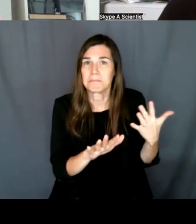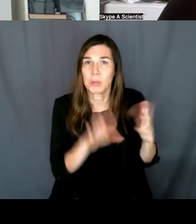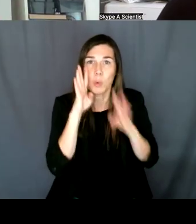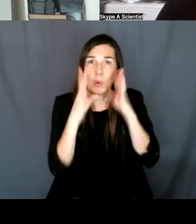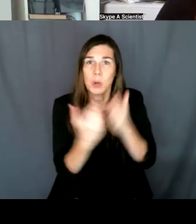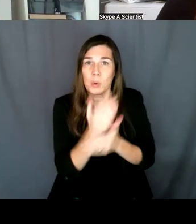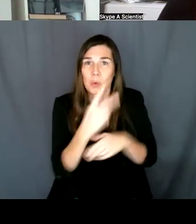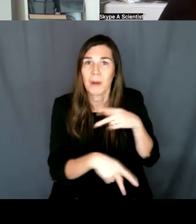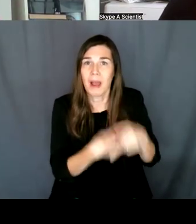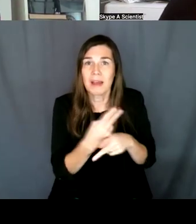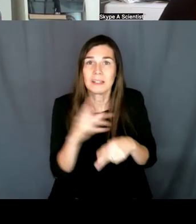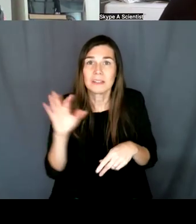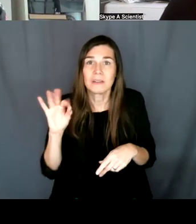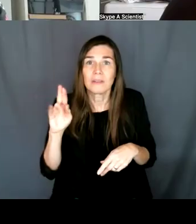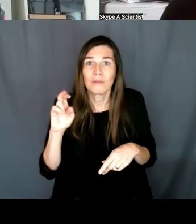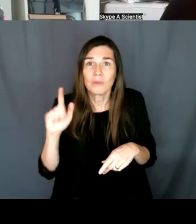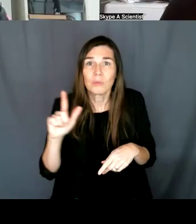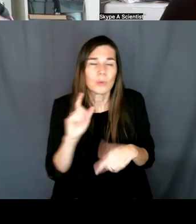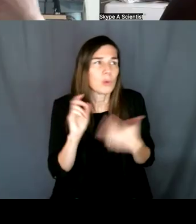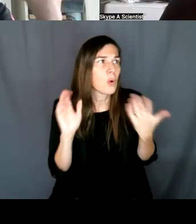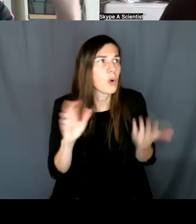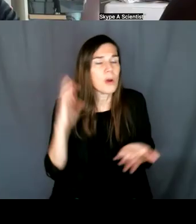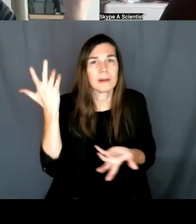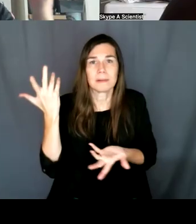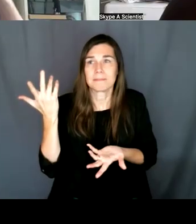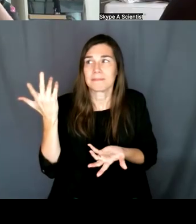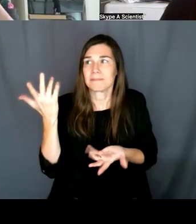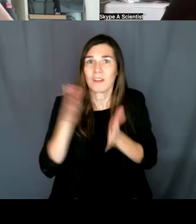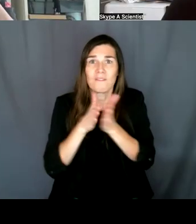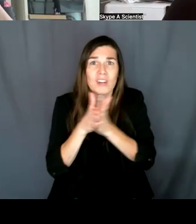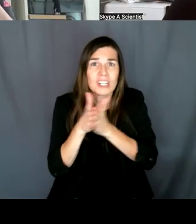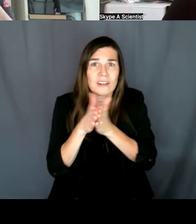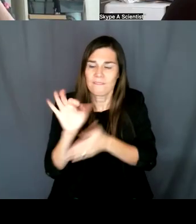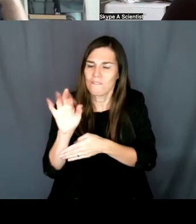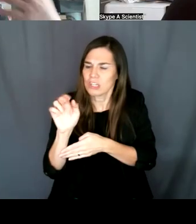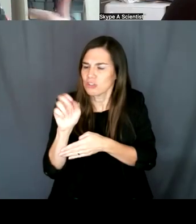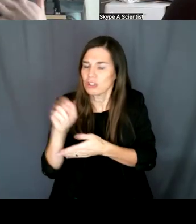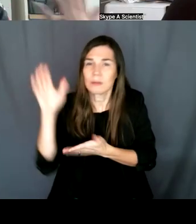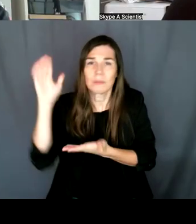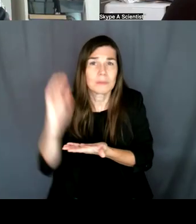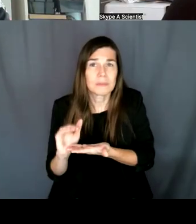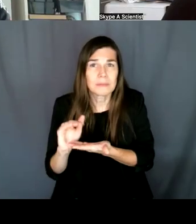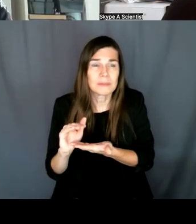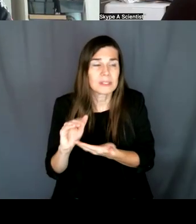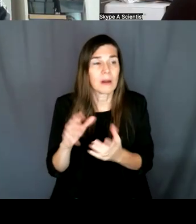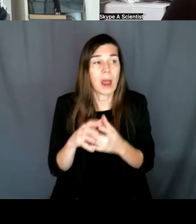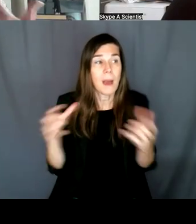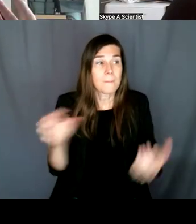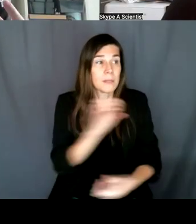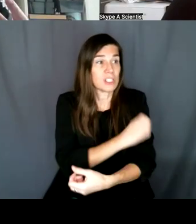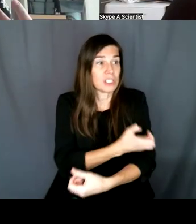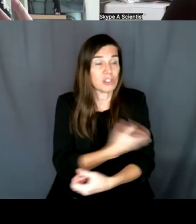kinds of fuel or reduce friction and reduce the amount of energy that we're losing in the way that